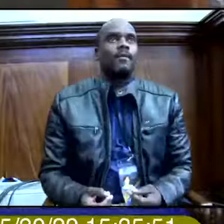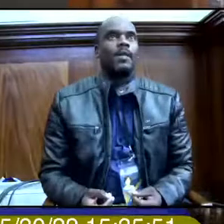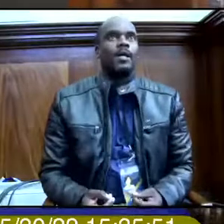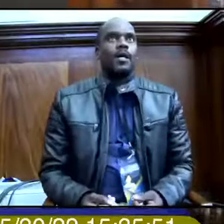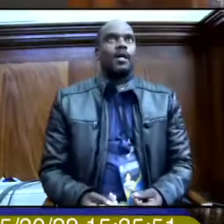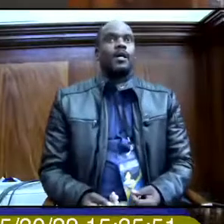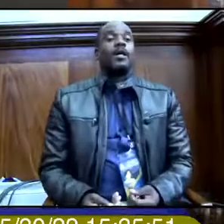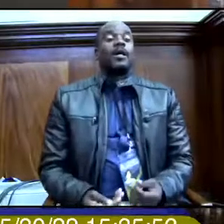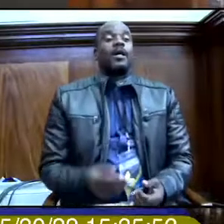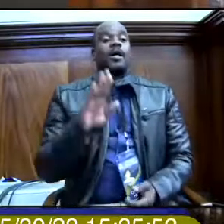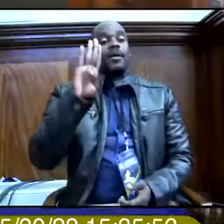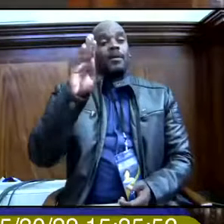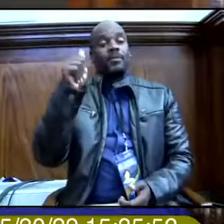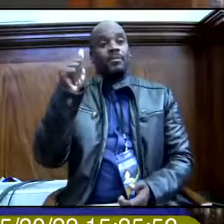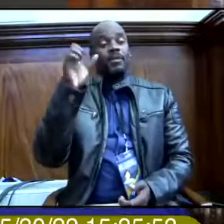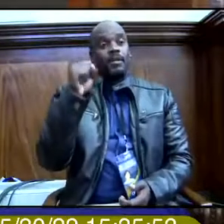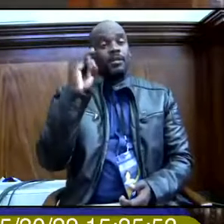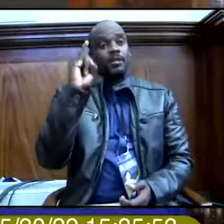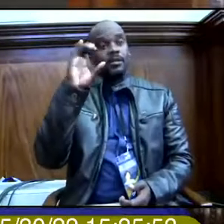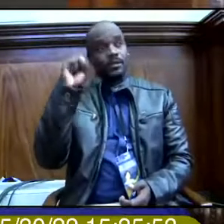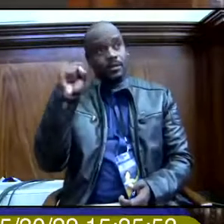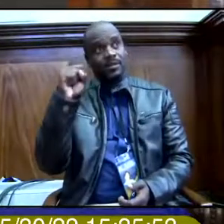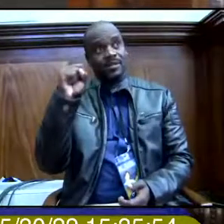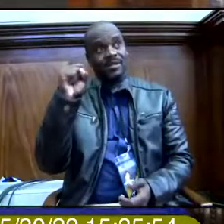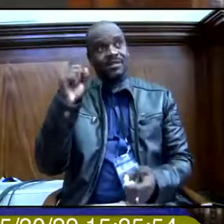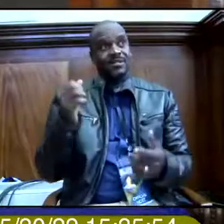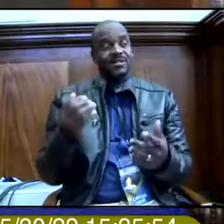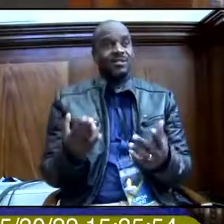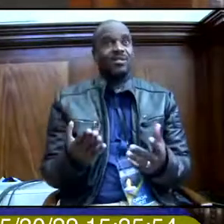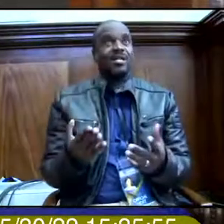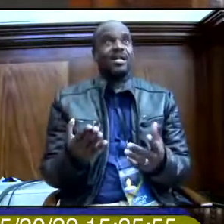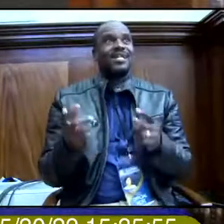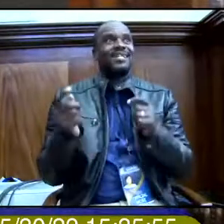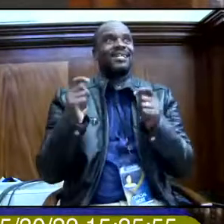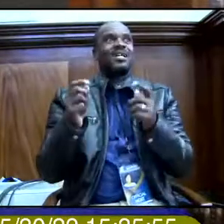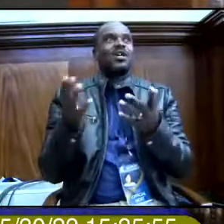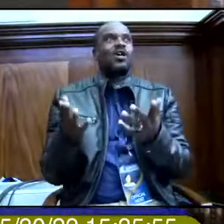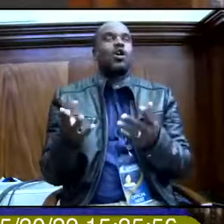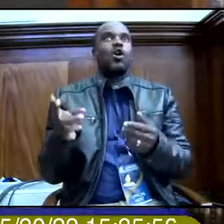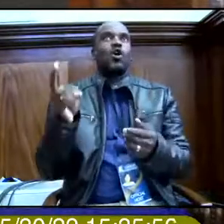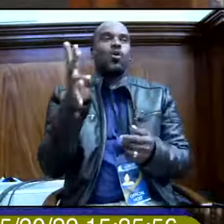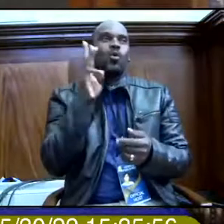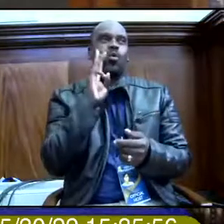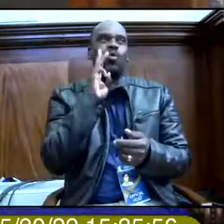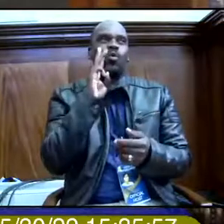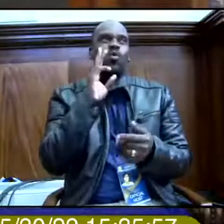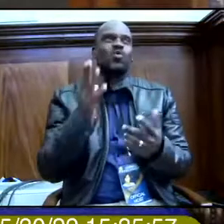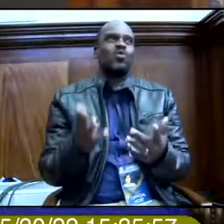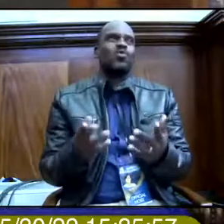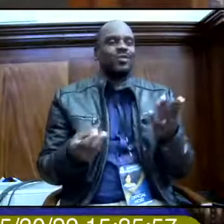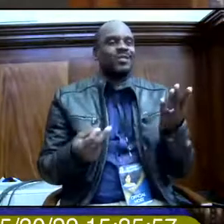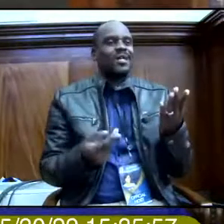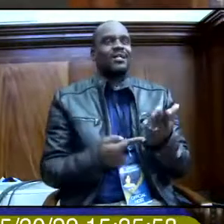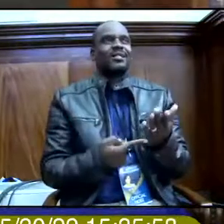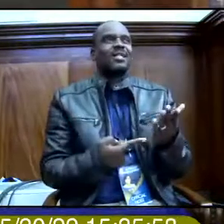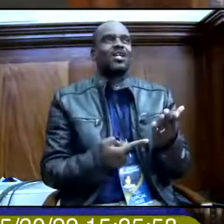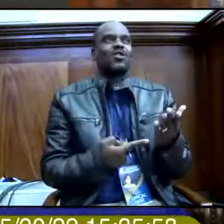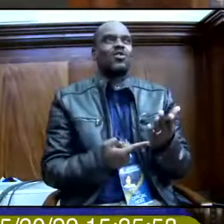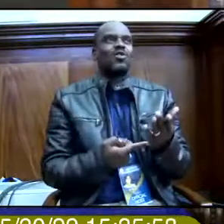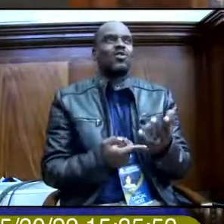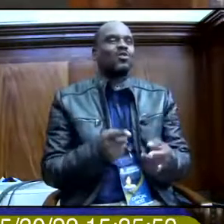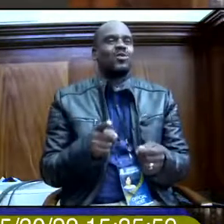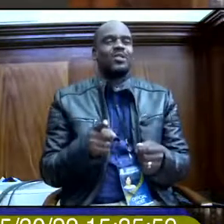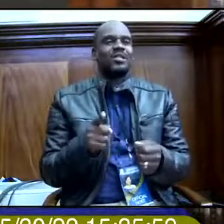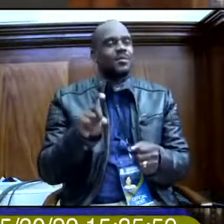agricultural and transport not to mention electricity clean water access to technology much of